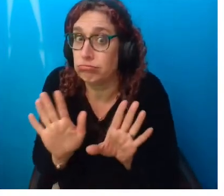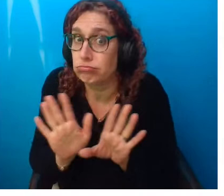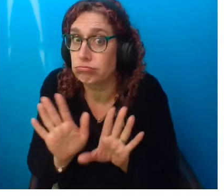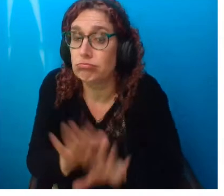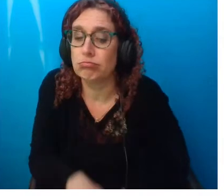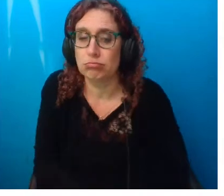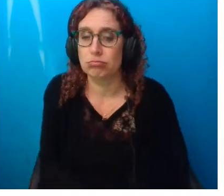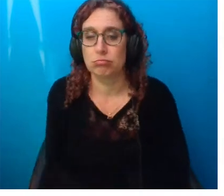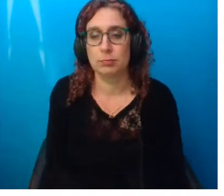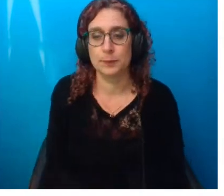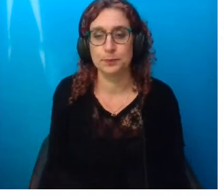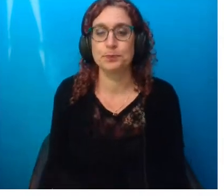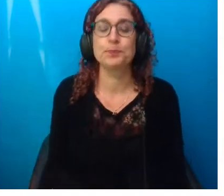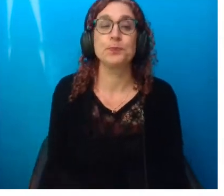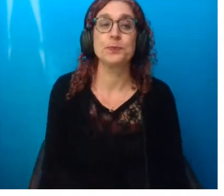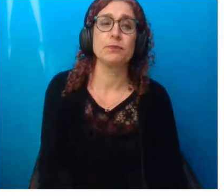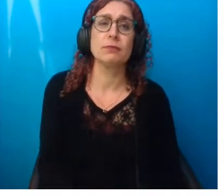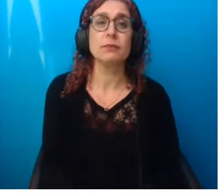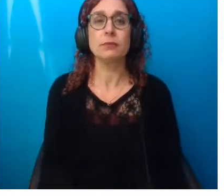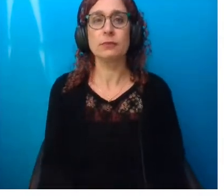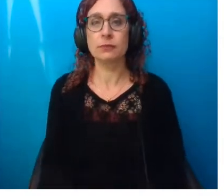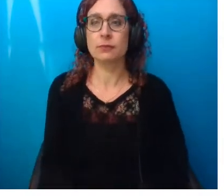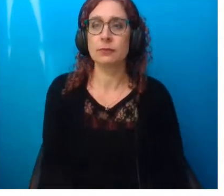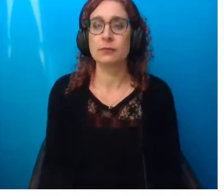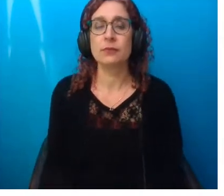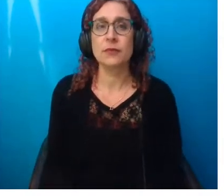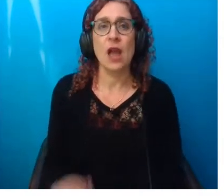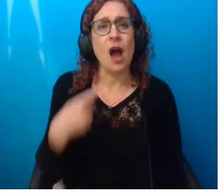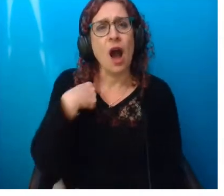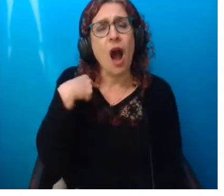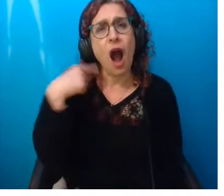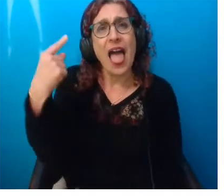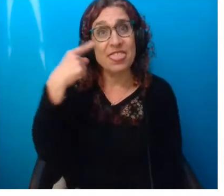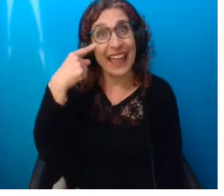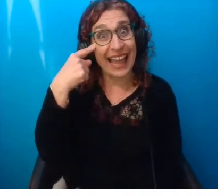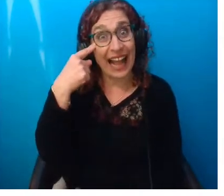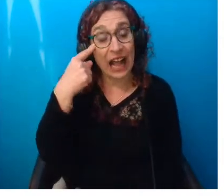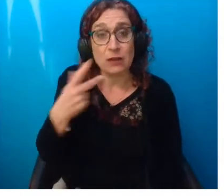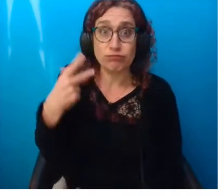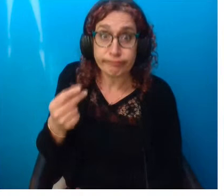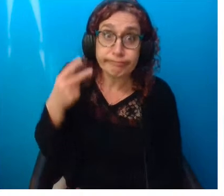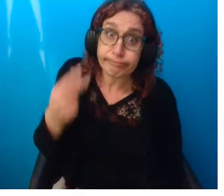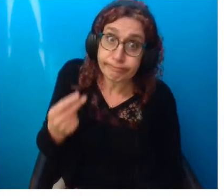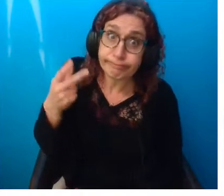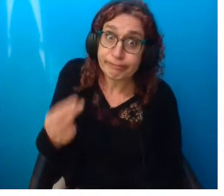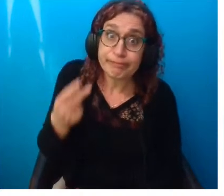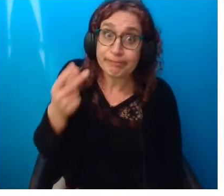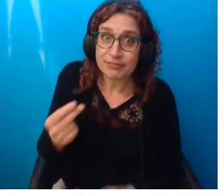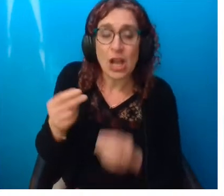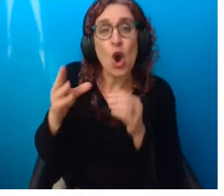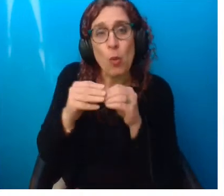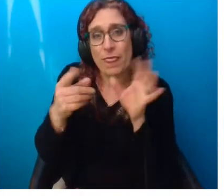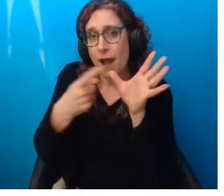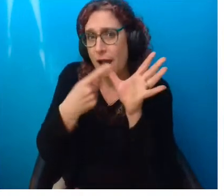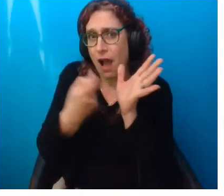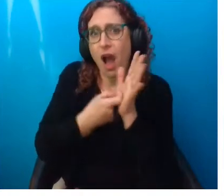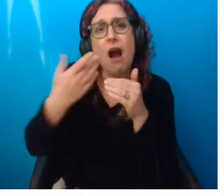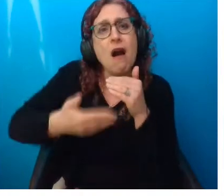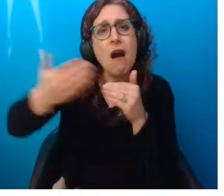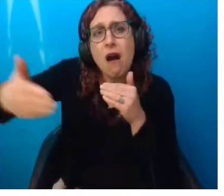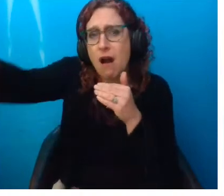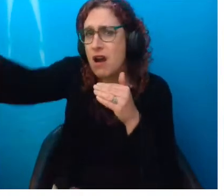I think long-term systemic steroids is not an option in allergic rhinitis.